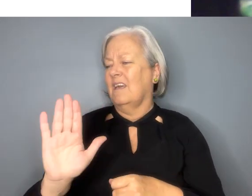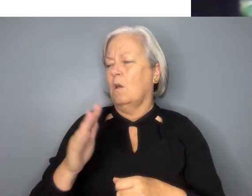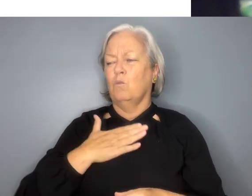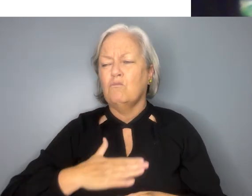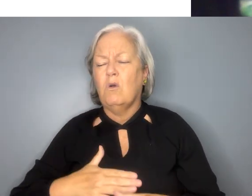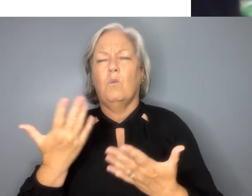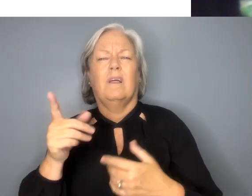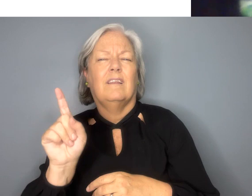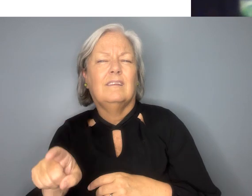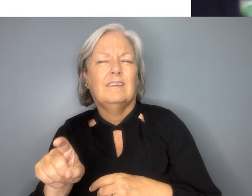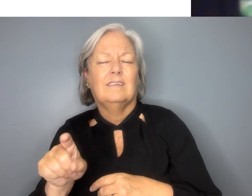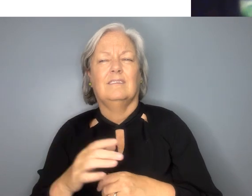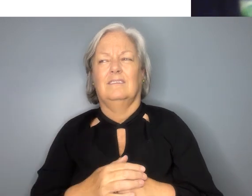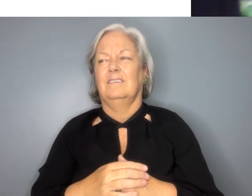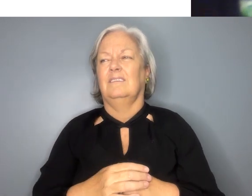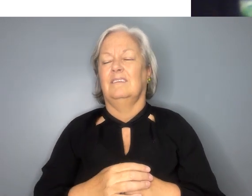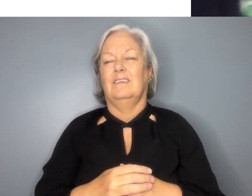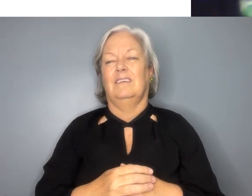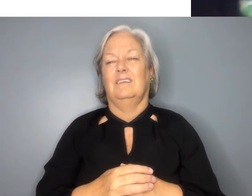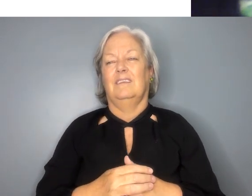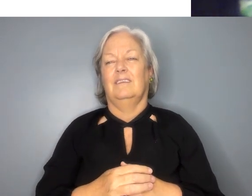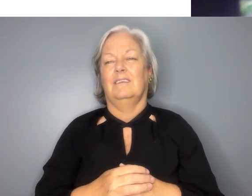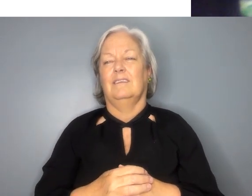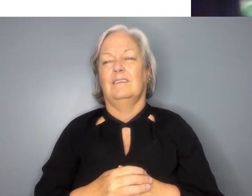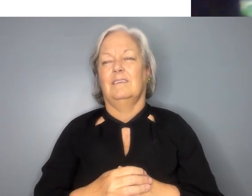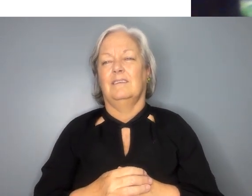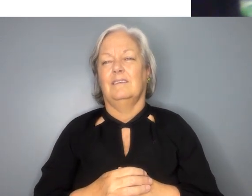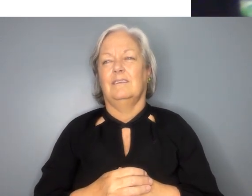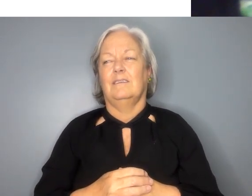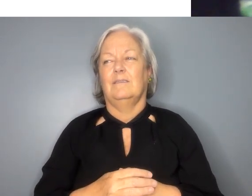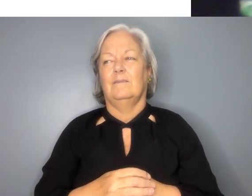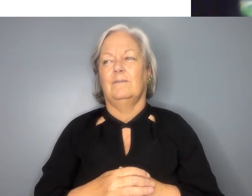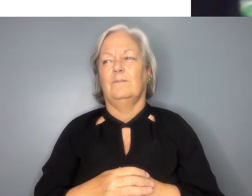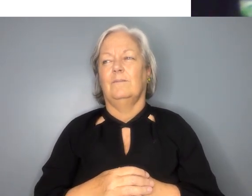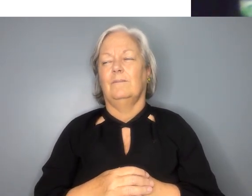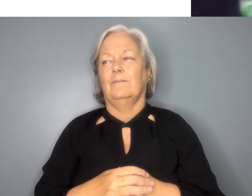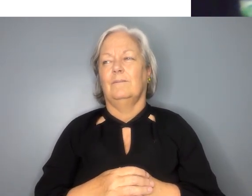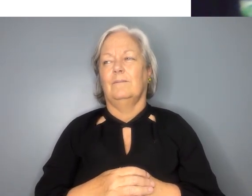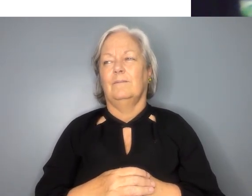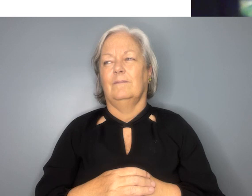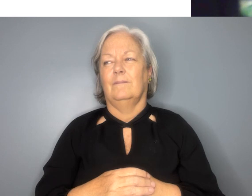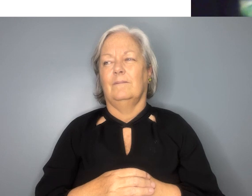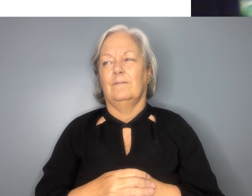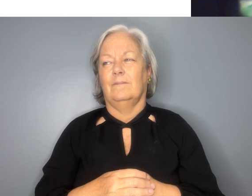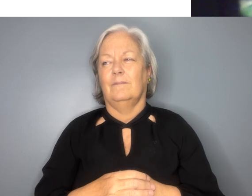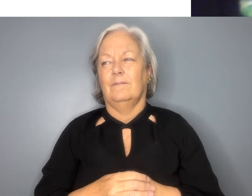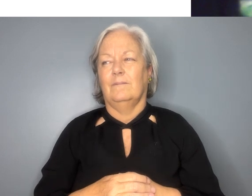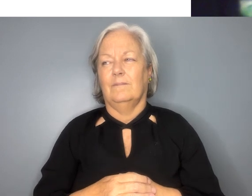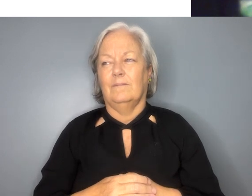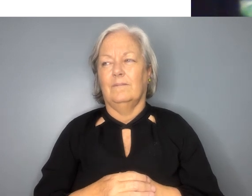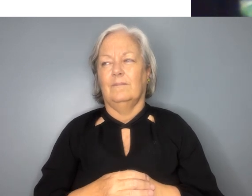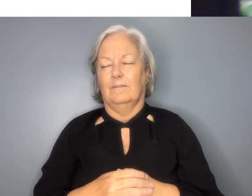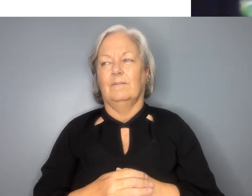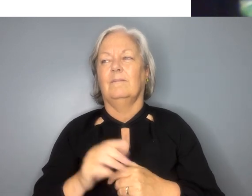need. So I would best sum up my experience as a duality of identities that are